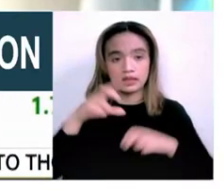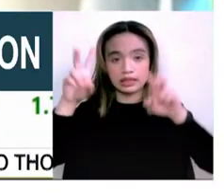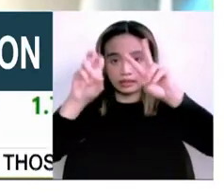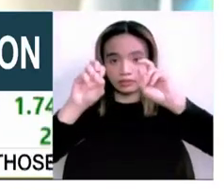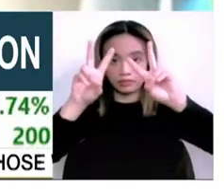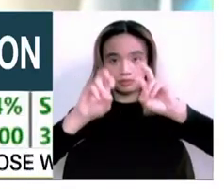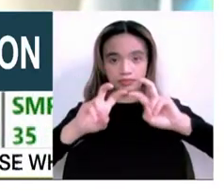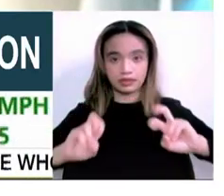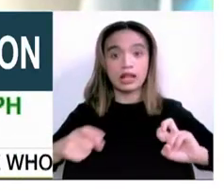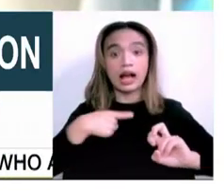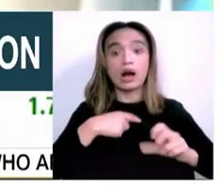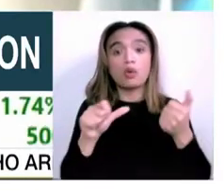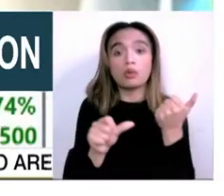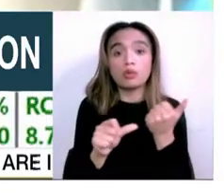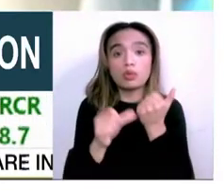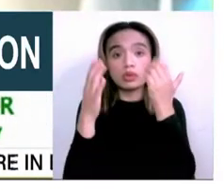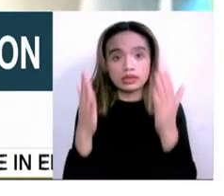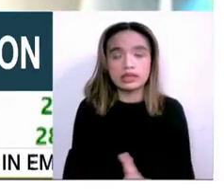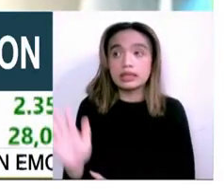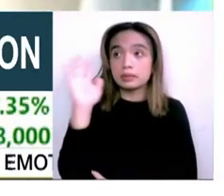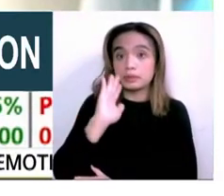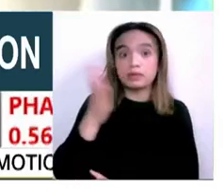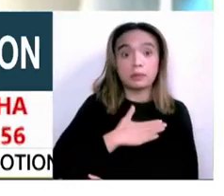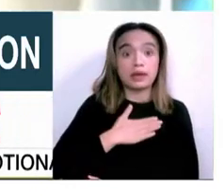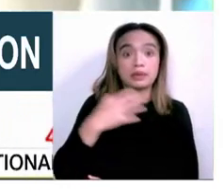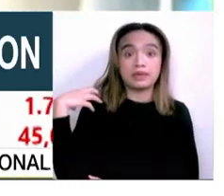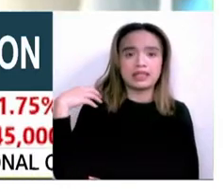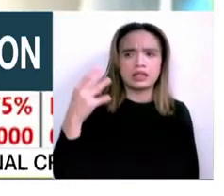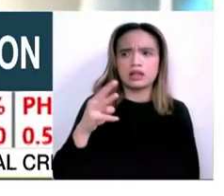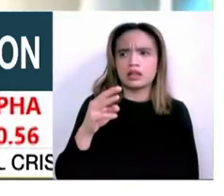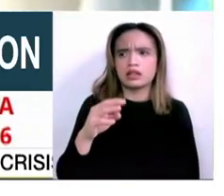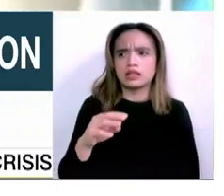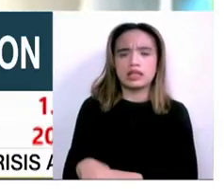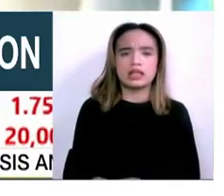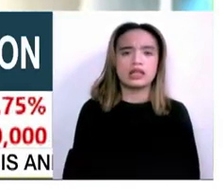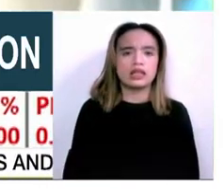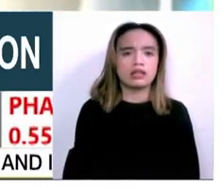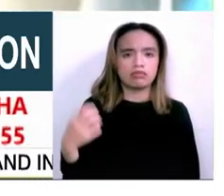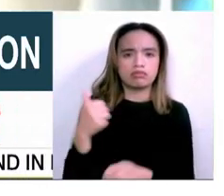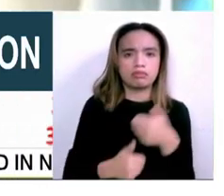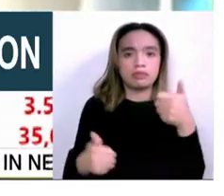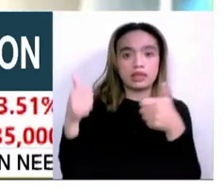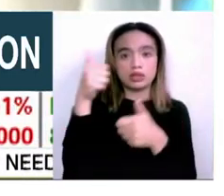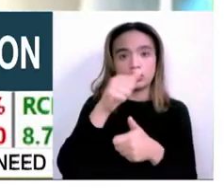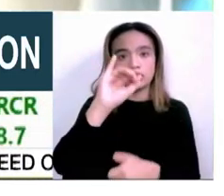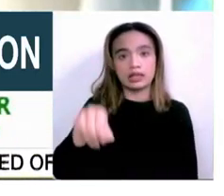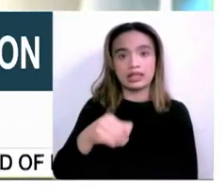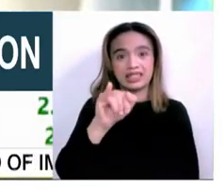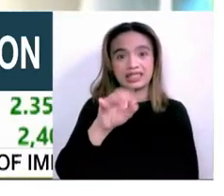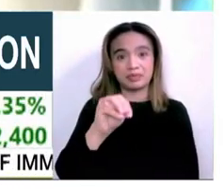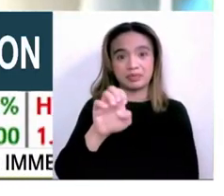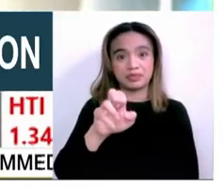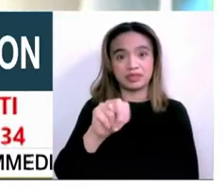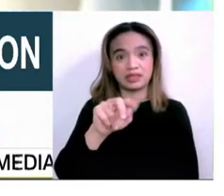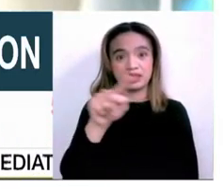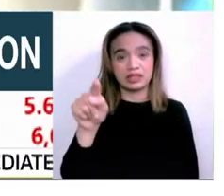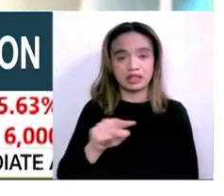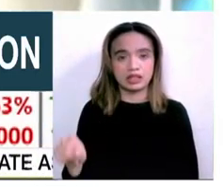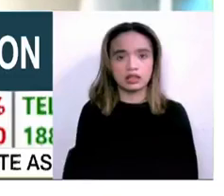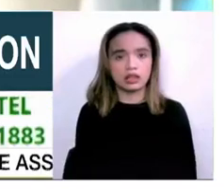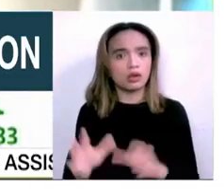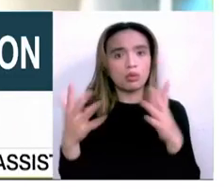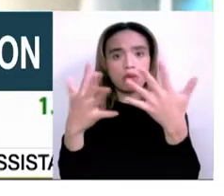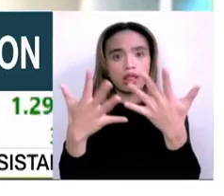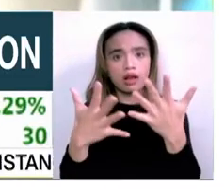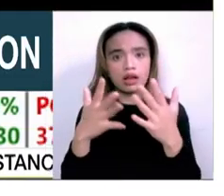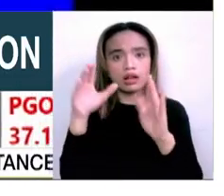yung assistant doon. Ang dating boss ko doon, si Major Jimenez, Adam Jimenez. Now, alam mo ba na zero ang crime for the longest time, for so